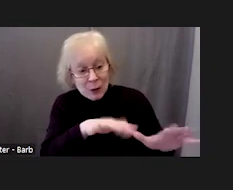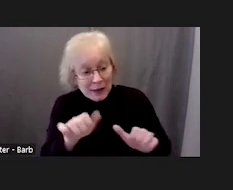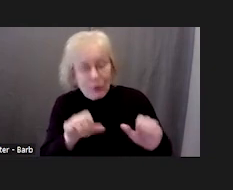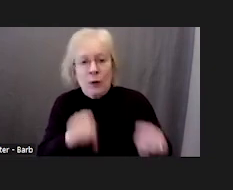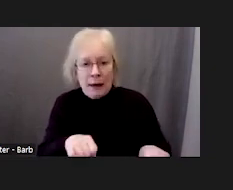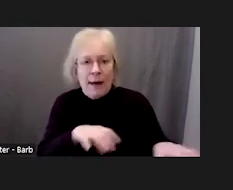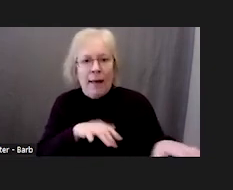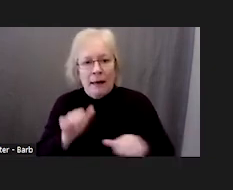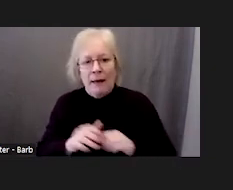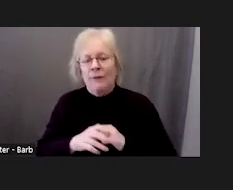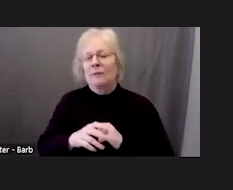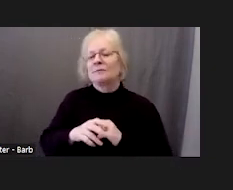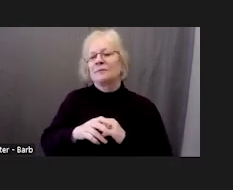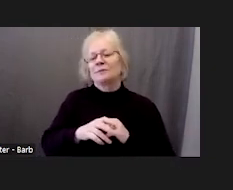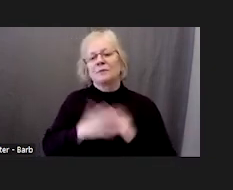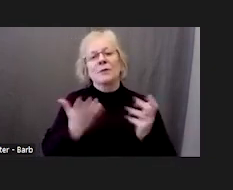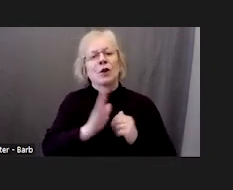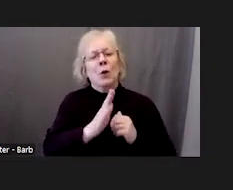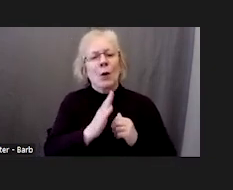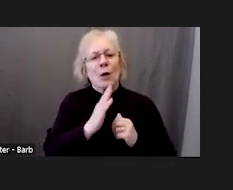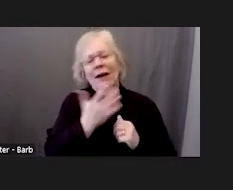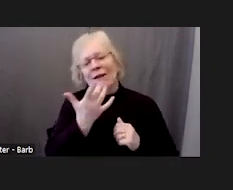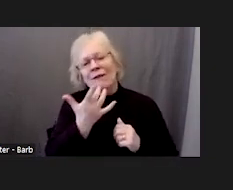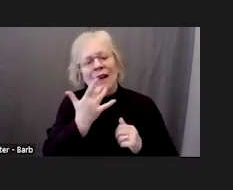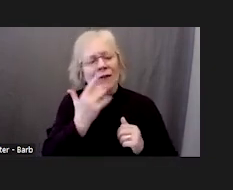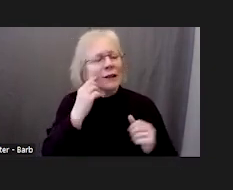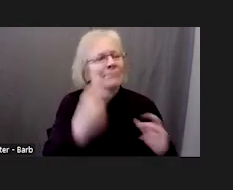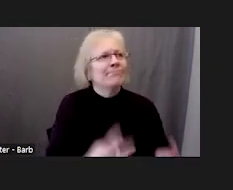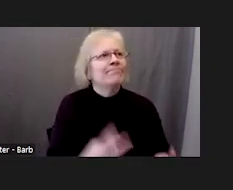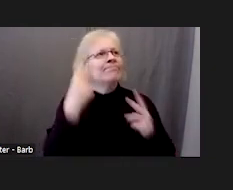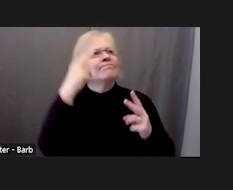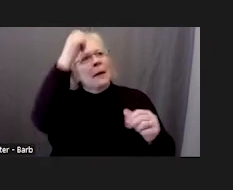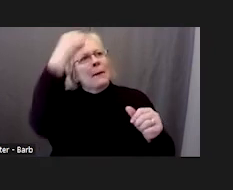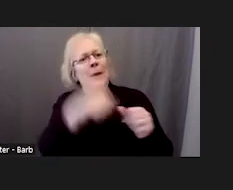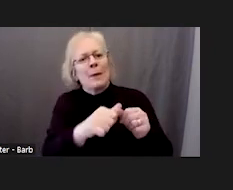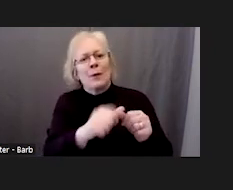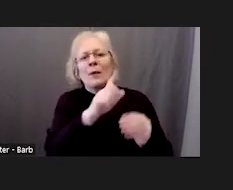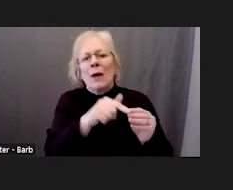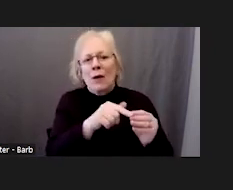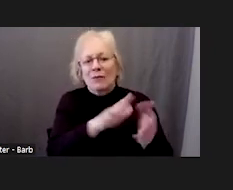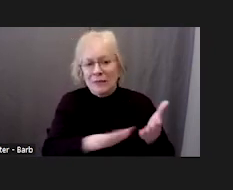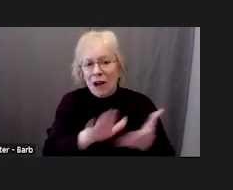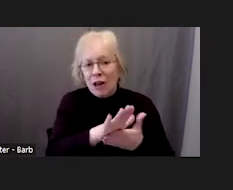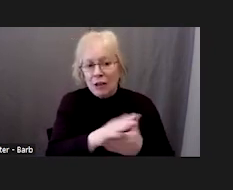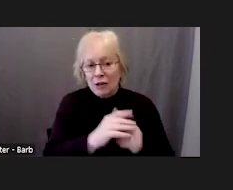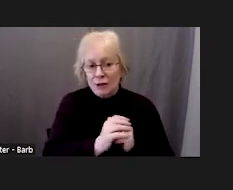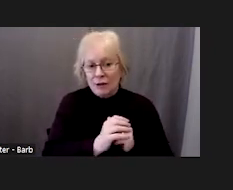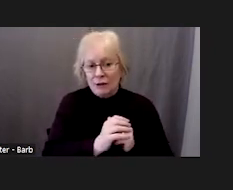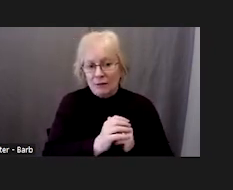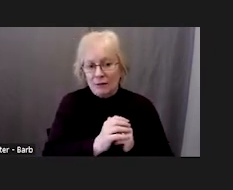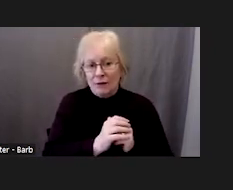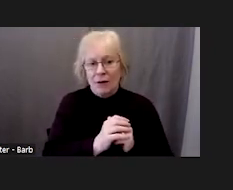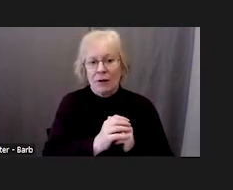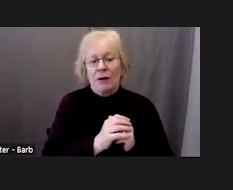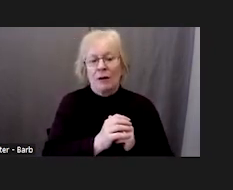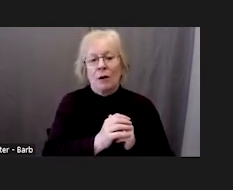And what has been your favorite memory of college? And for you, it would be, what is your favorite